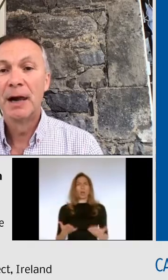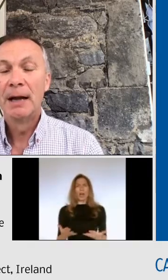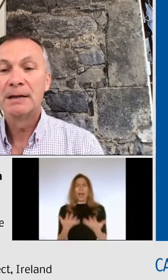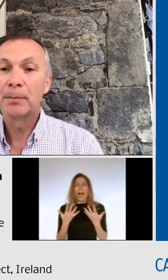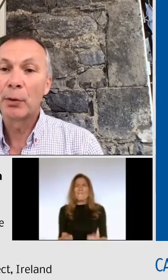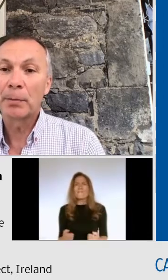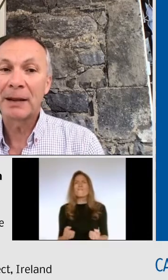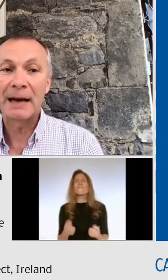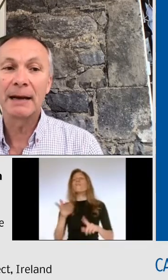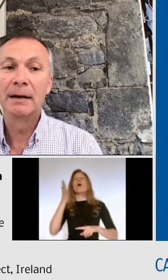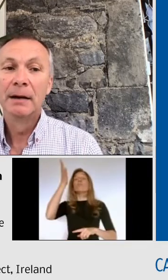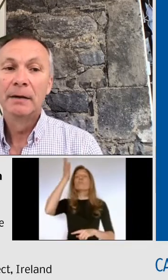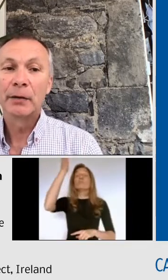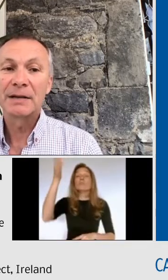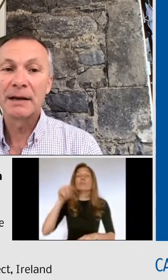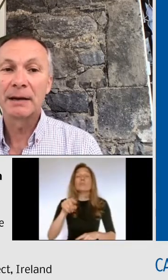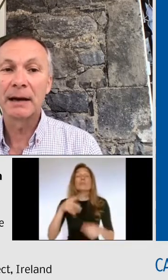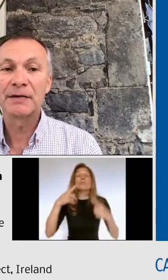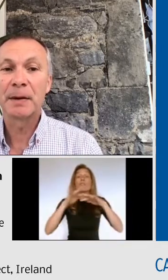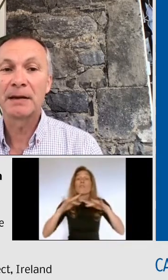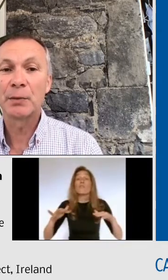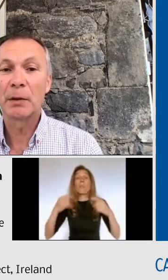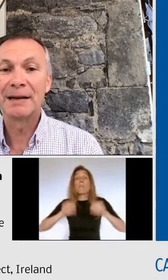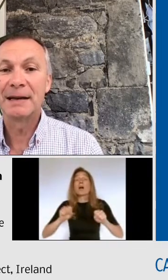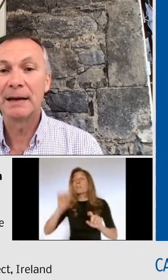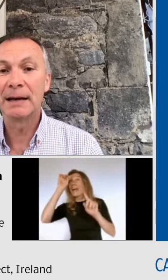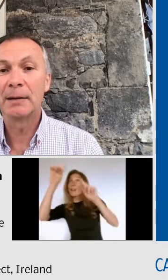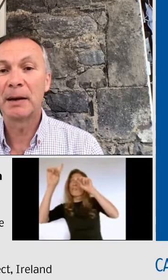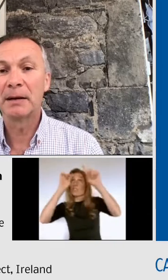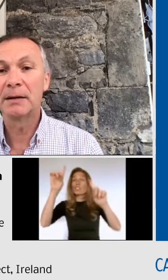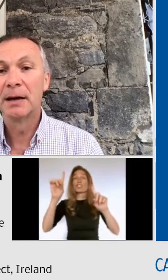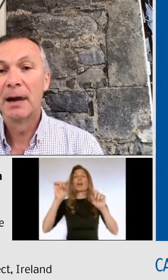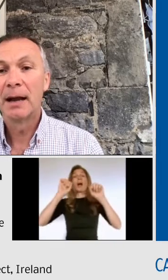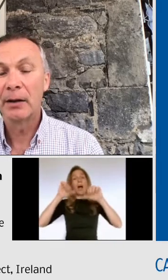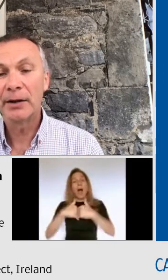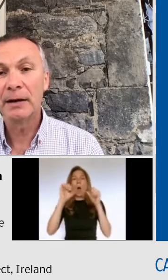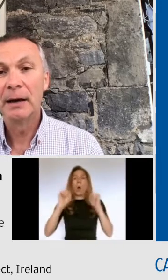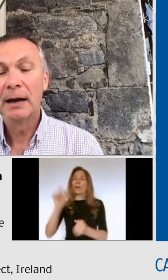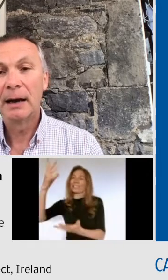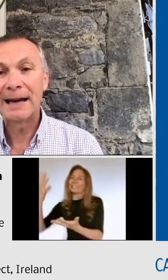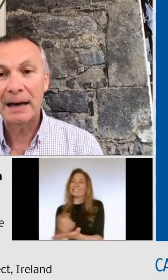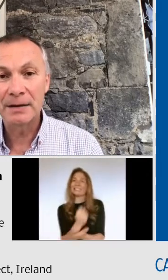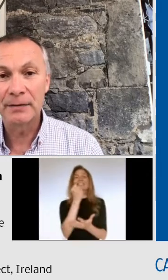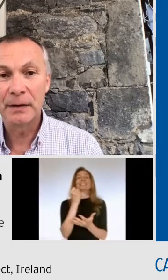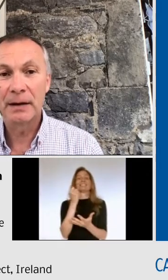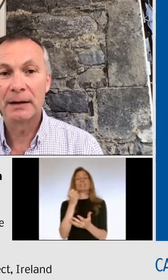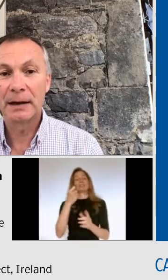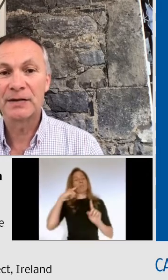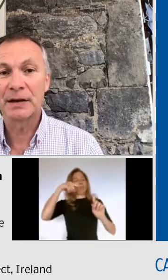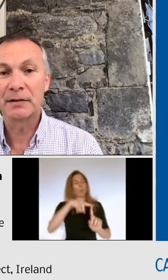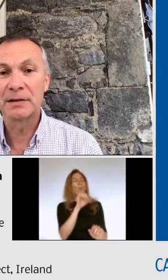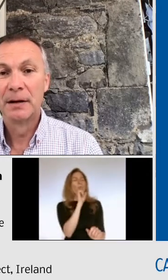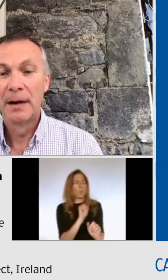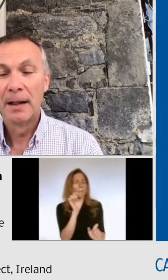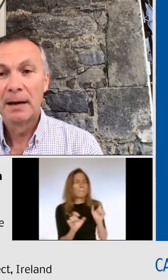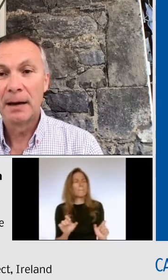innovations support planning for extended lifespans while maintaining independent, healthy, and active